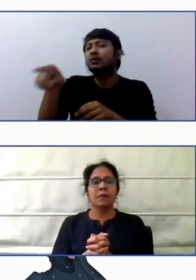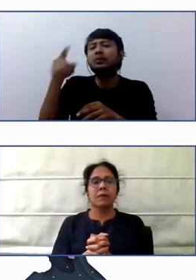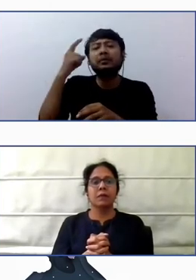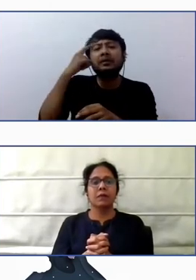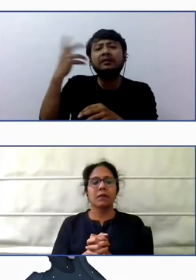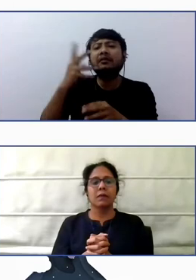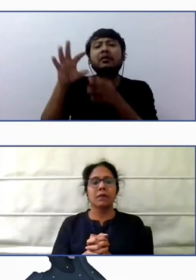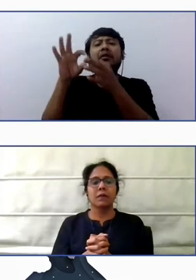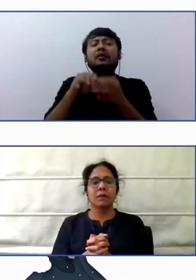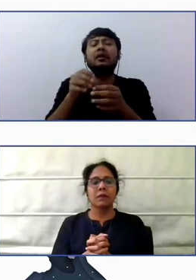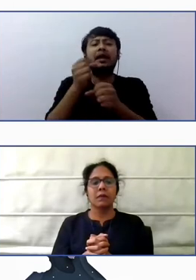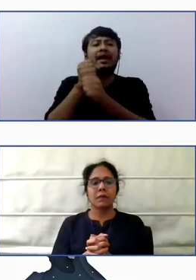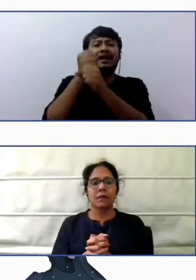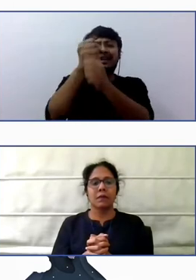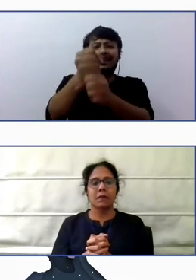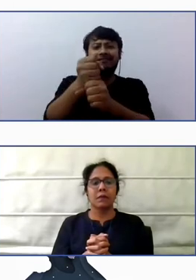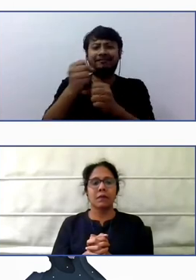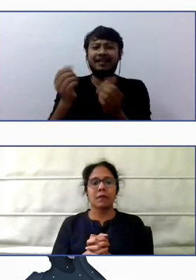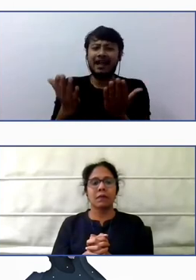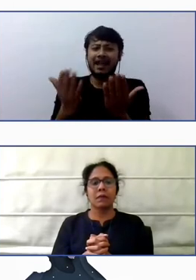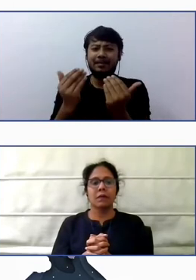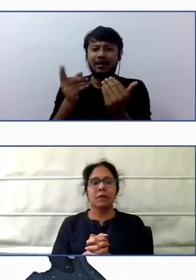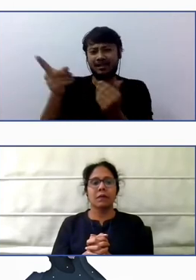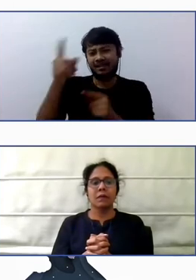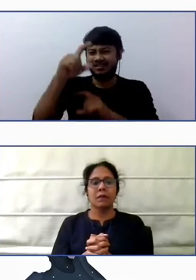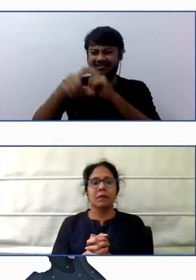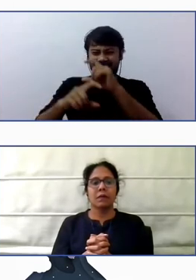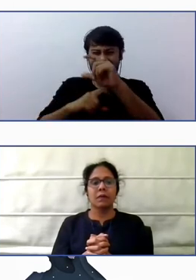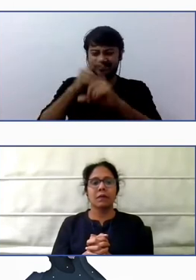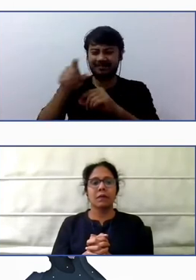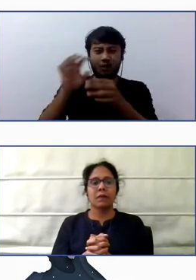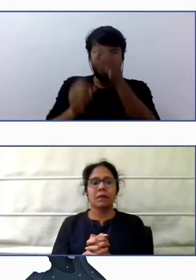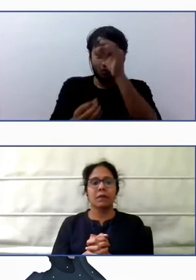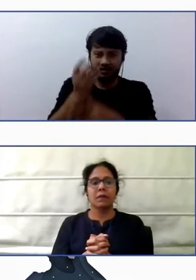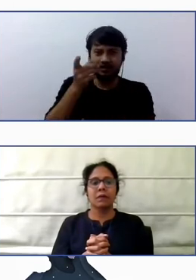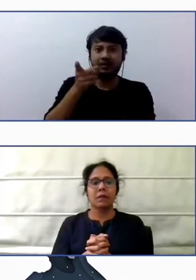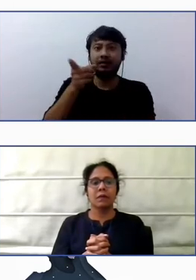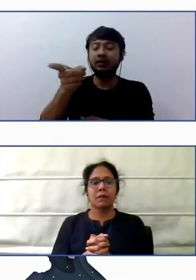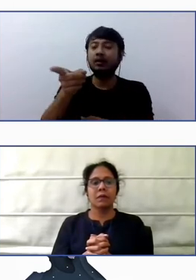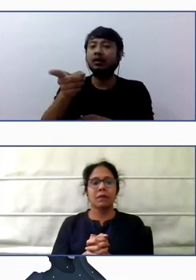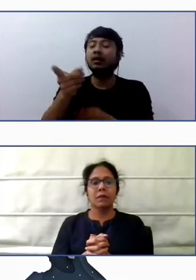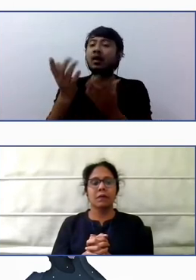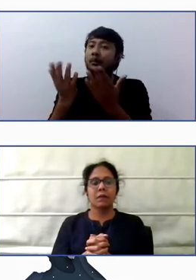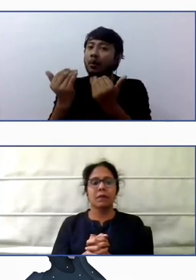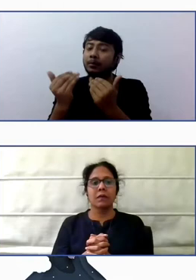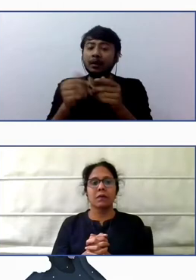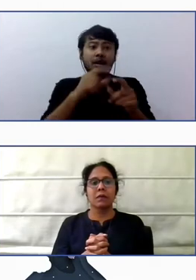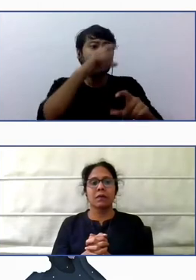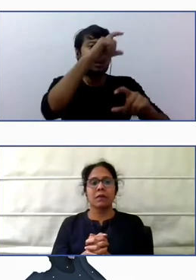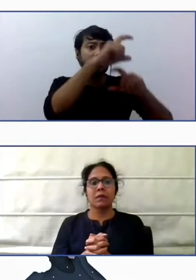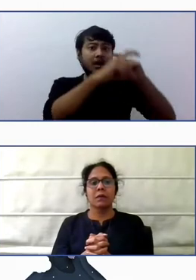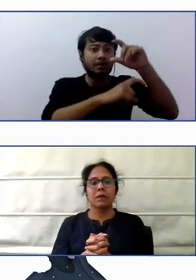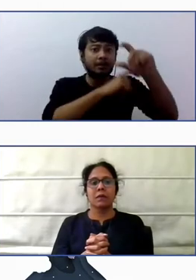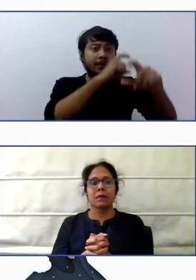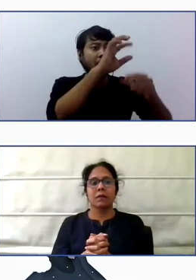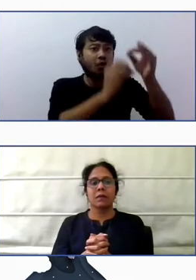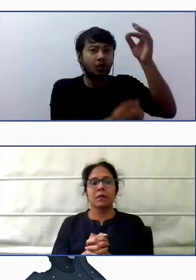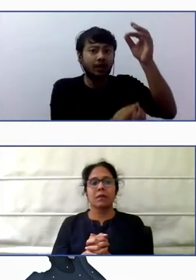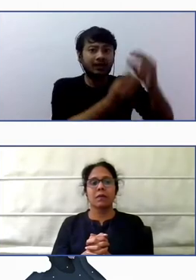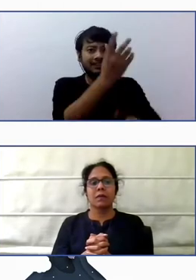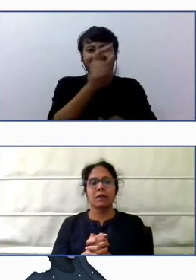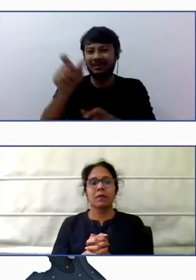come closer to bridge that gap which the organization and the people organizations are currently doing,